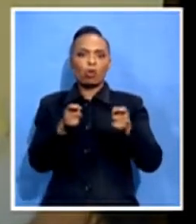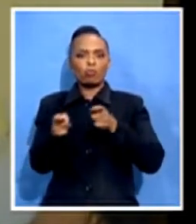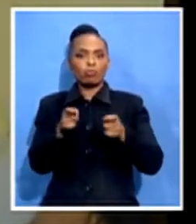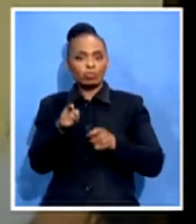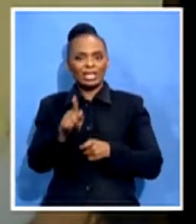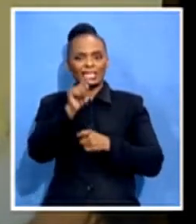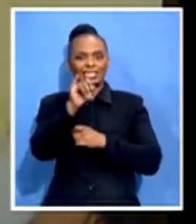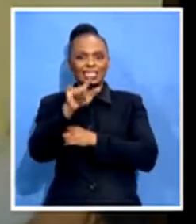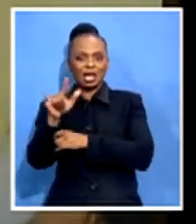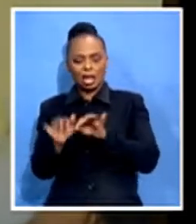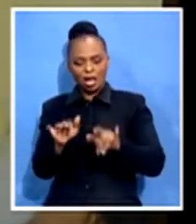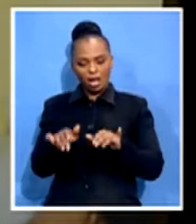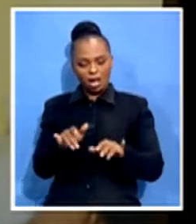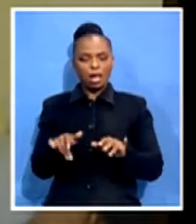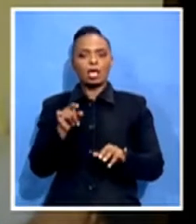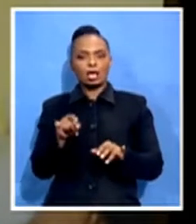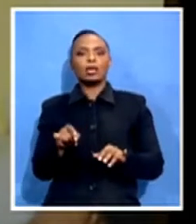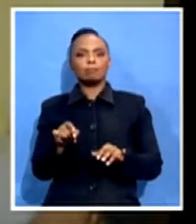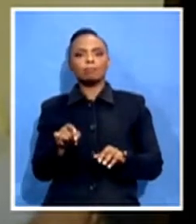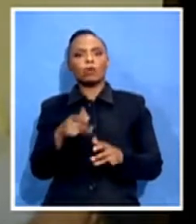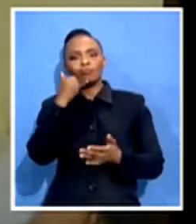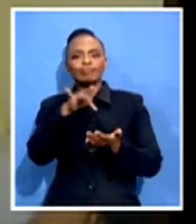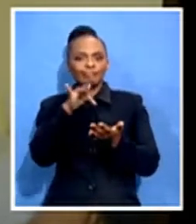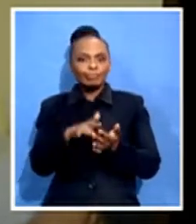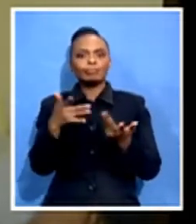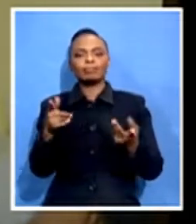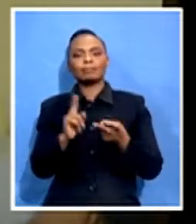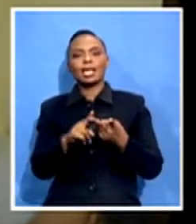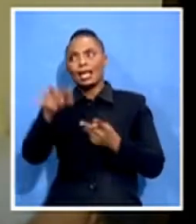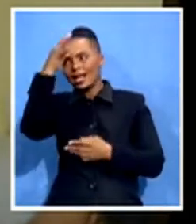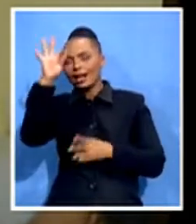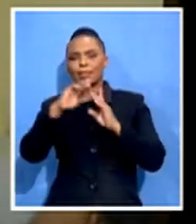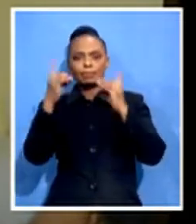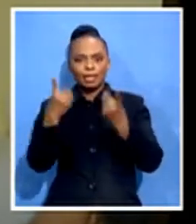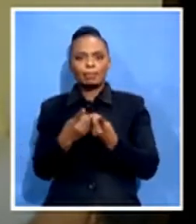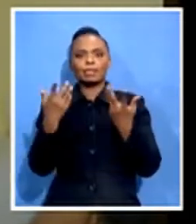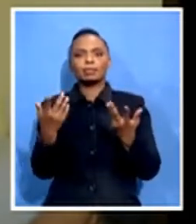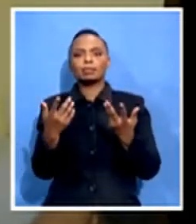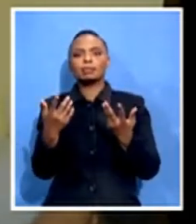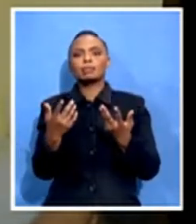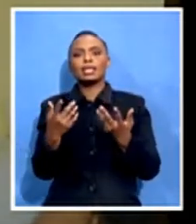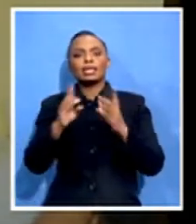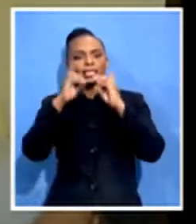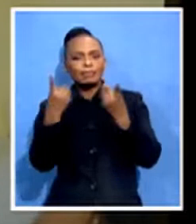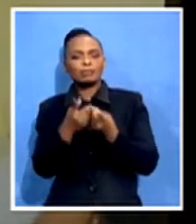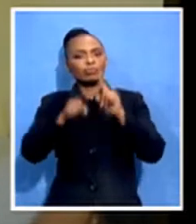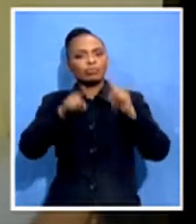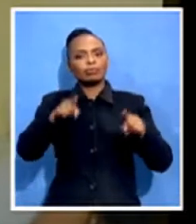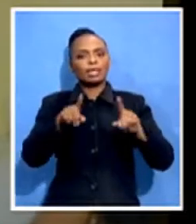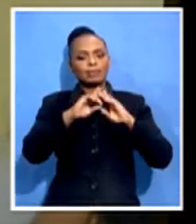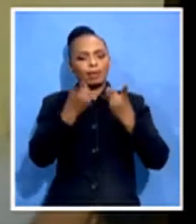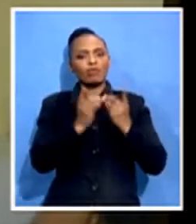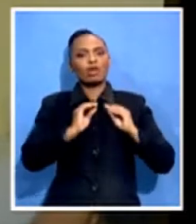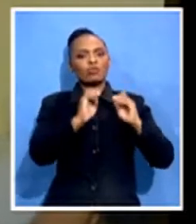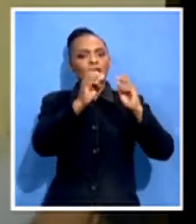in government departments. We have a lot of people. We have departments like Department of Education, which has a lot of